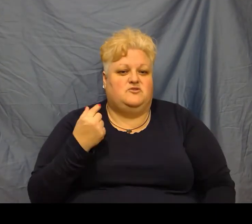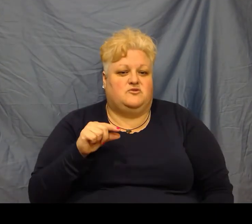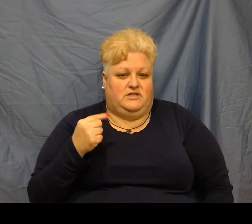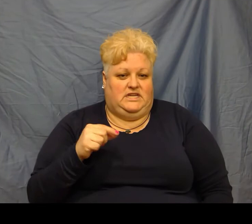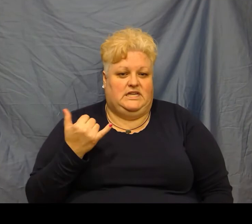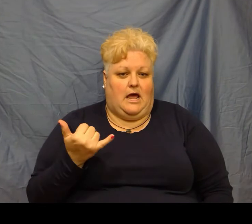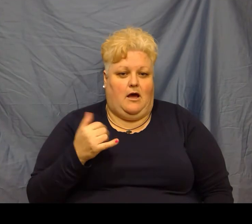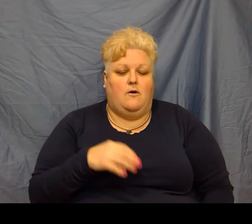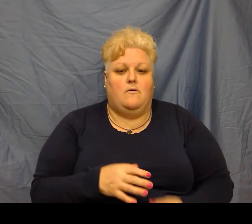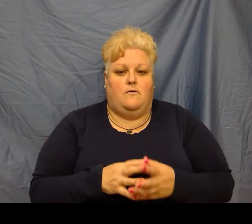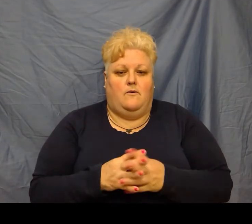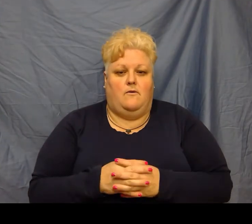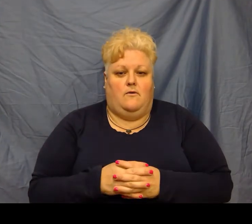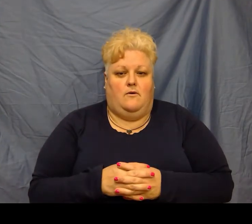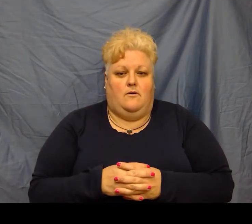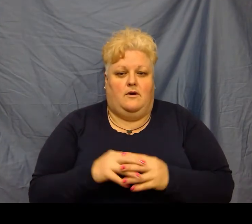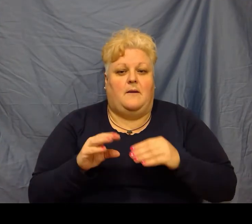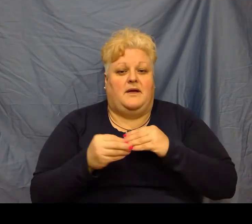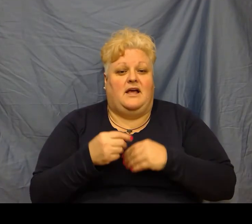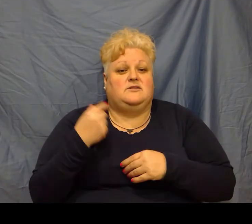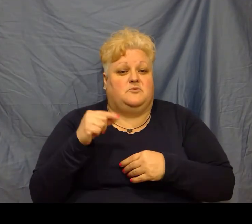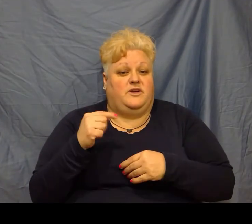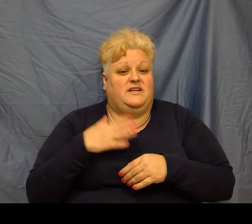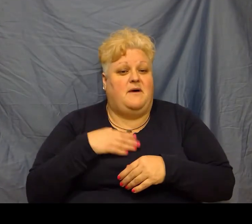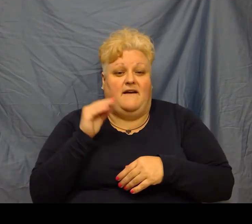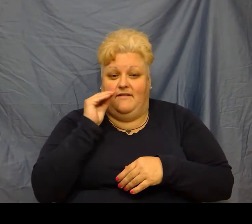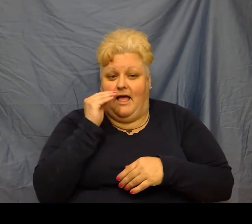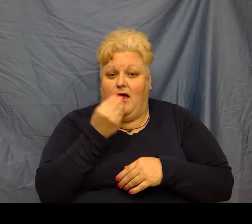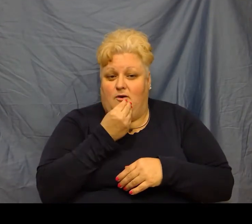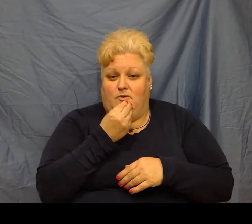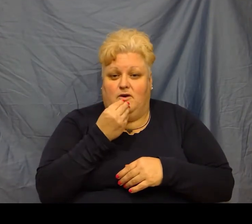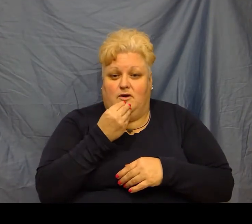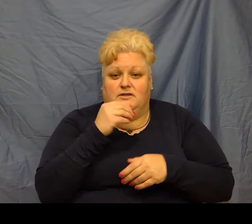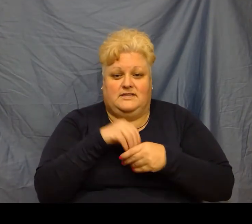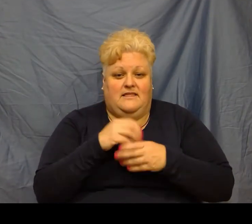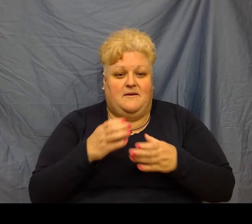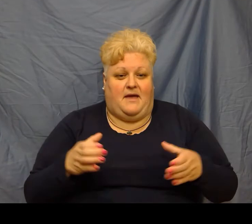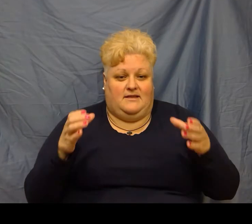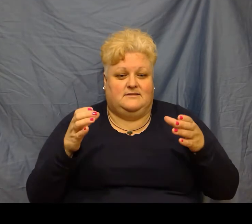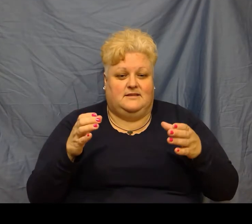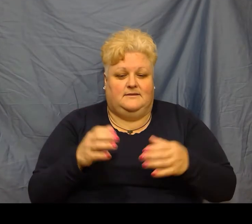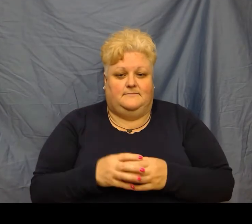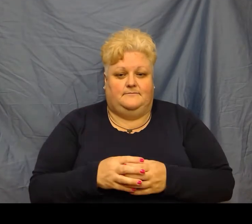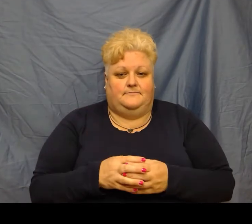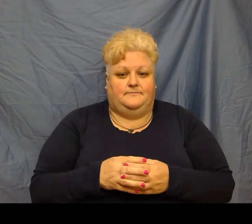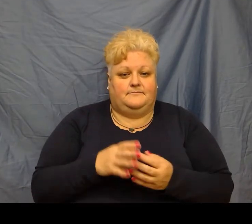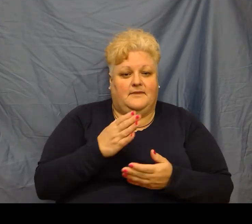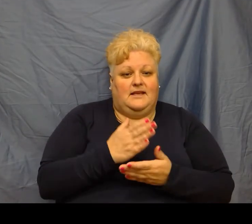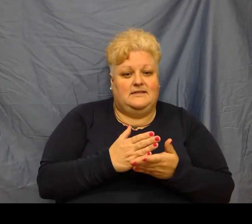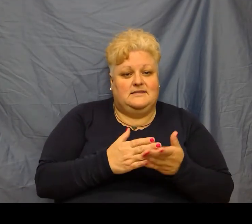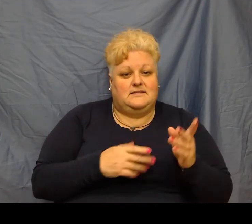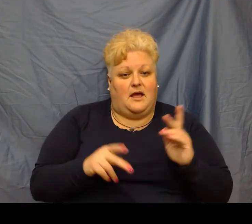I'm switching to green. I'm going to add some green to my flowers in the basket. And you